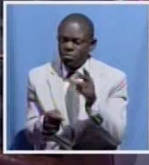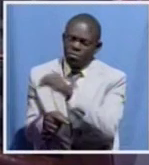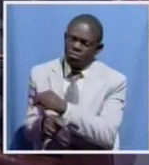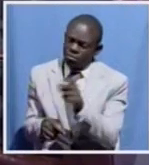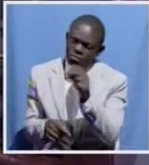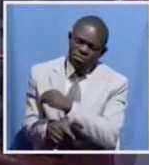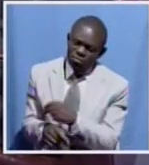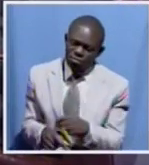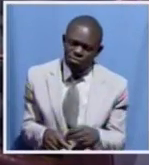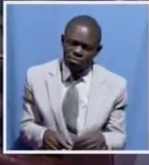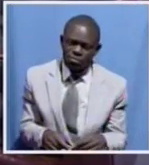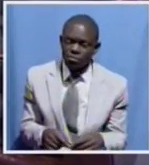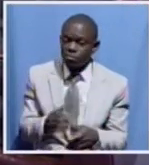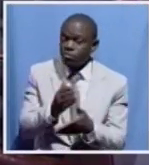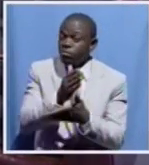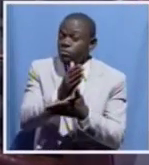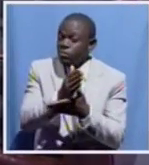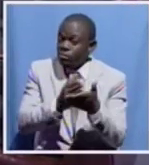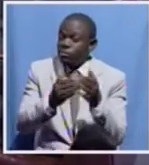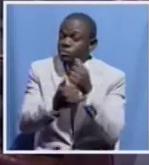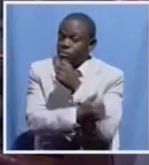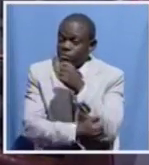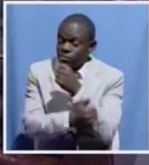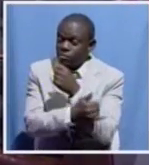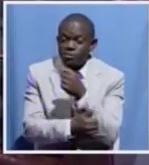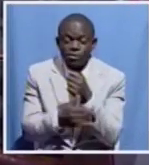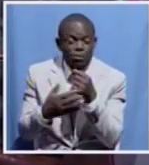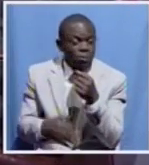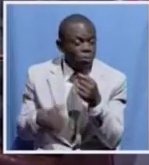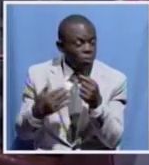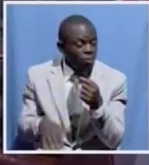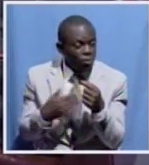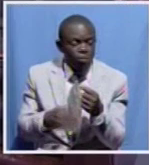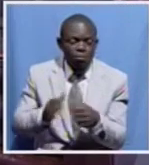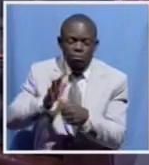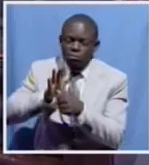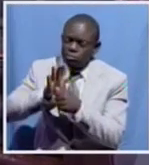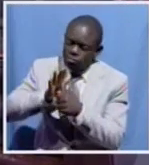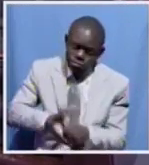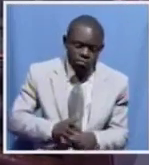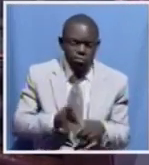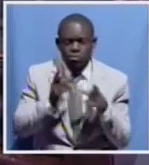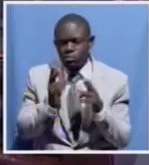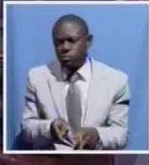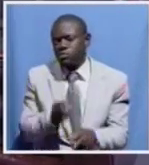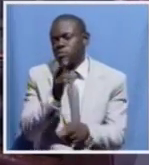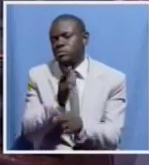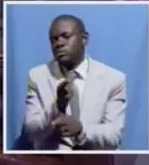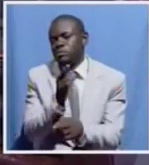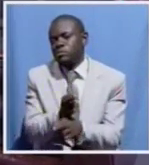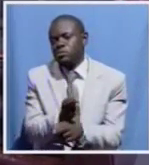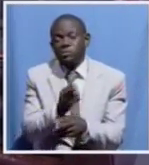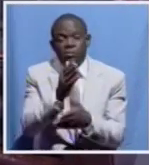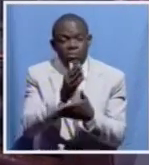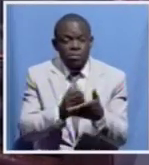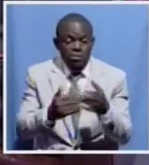are at conflict. There are countries where human rights for people are taken away. There are countries where babies are